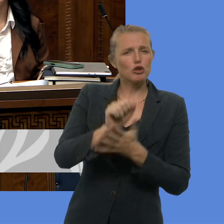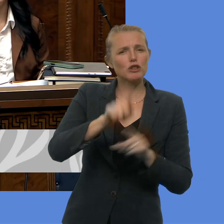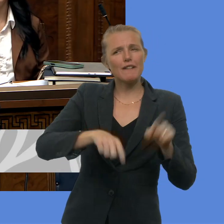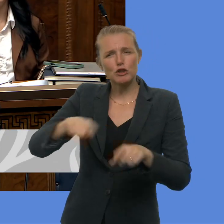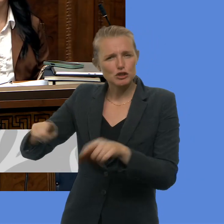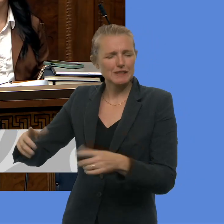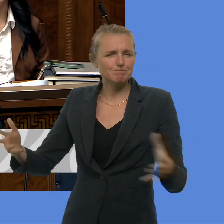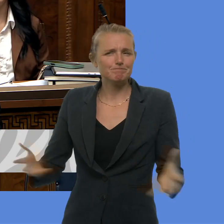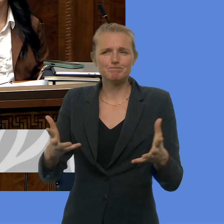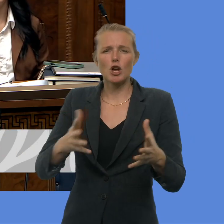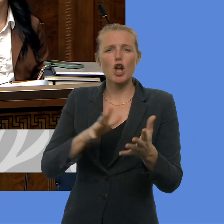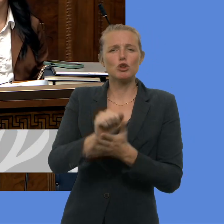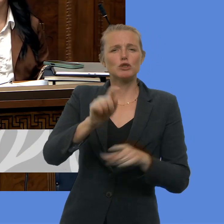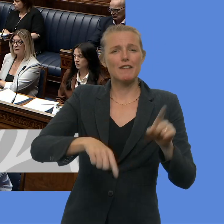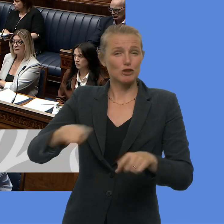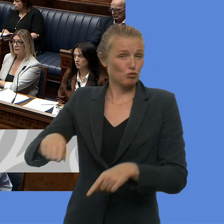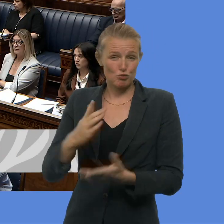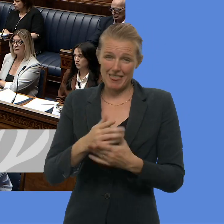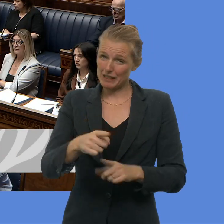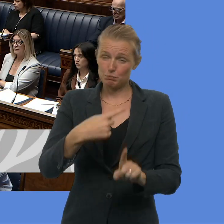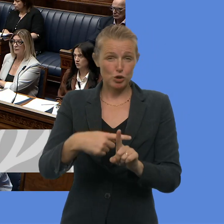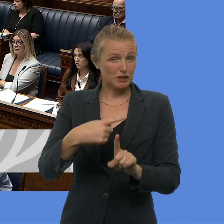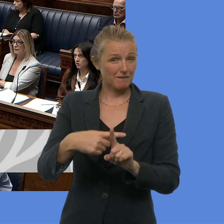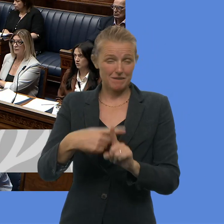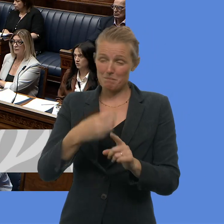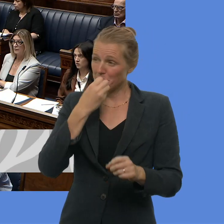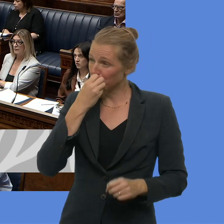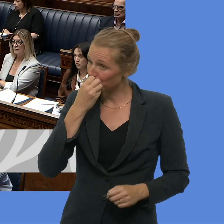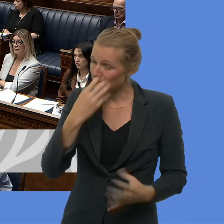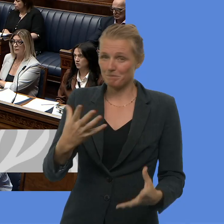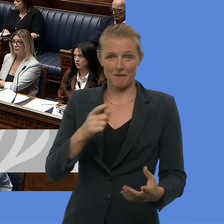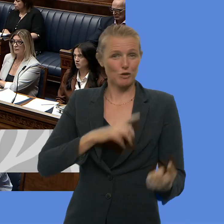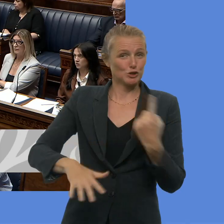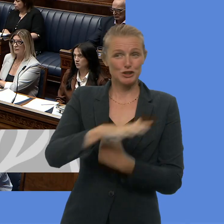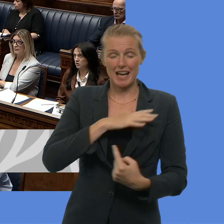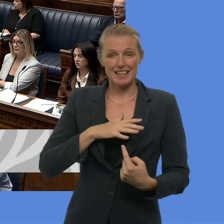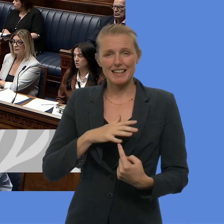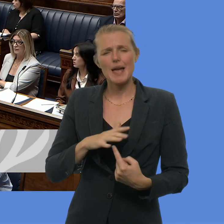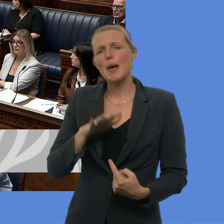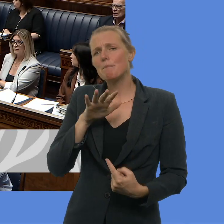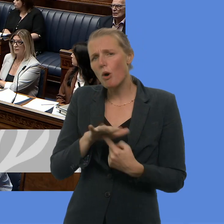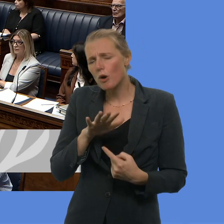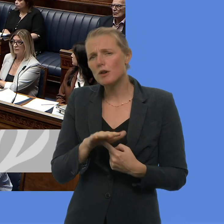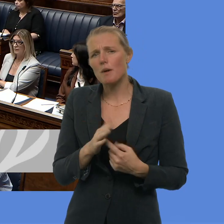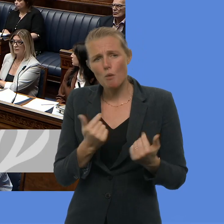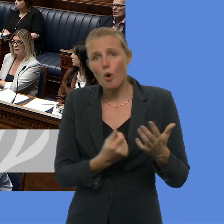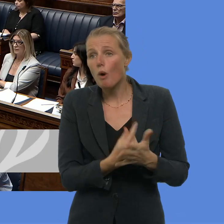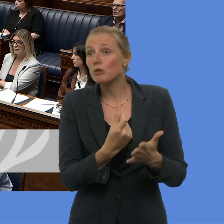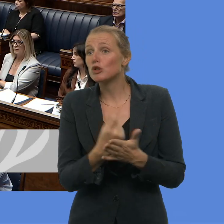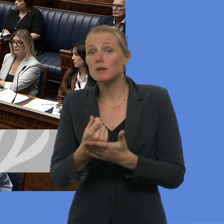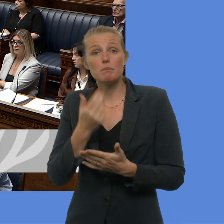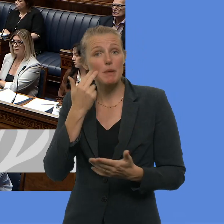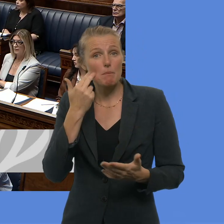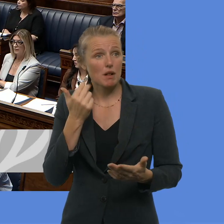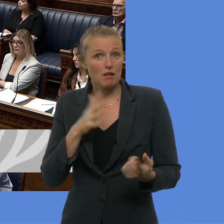cultural diversity. It's a very positive thing in any society, and I think that we need to create the opportunities for all of our people right